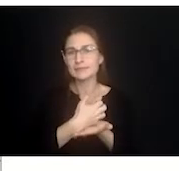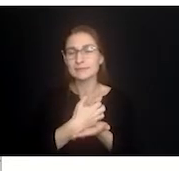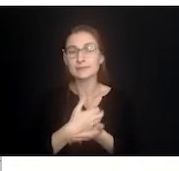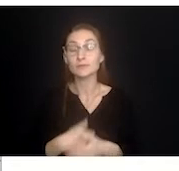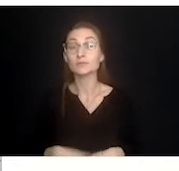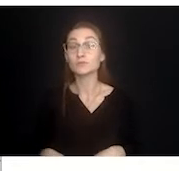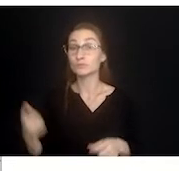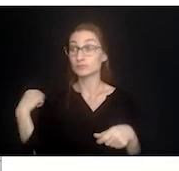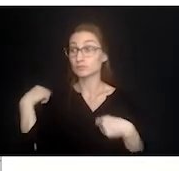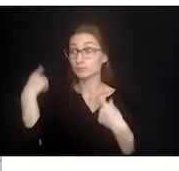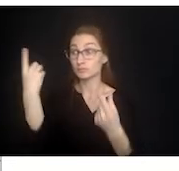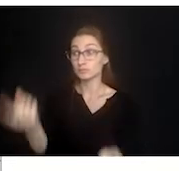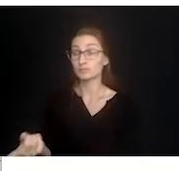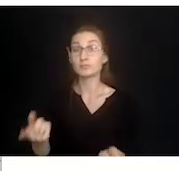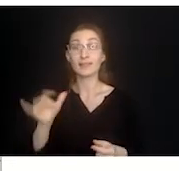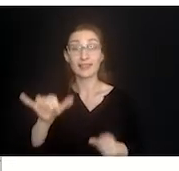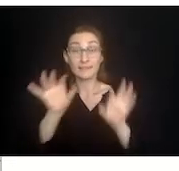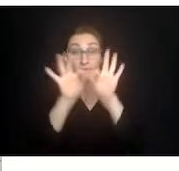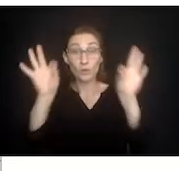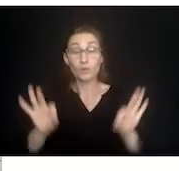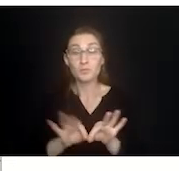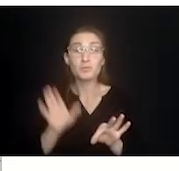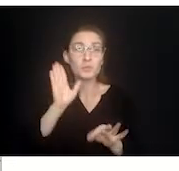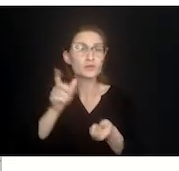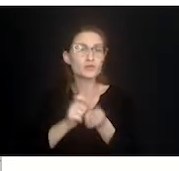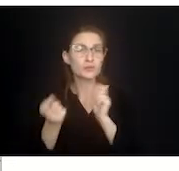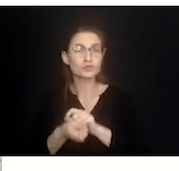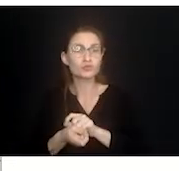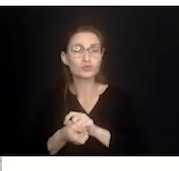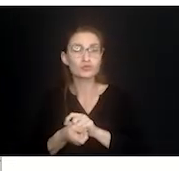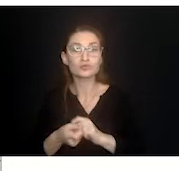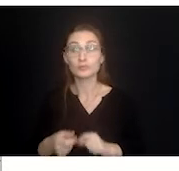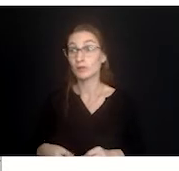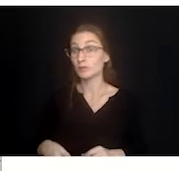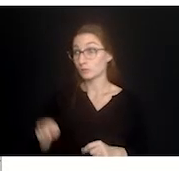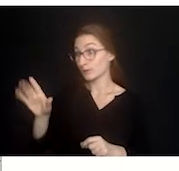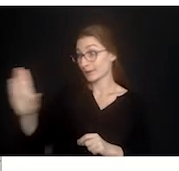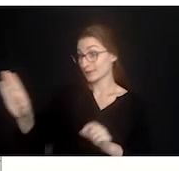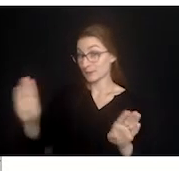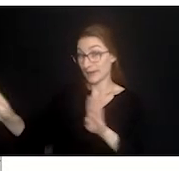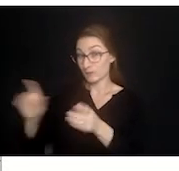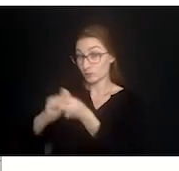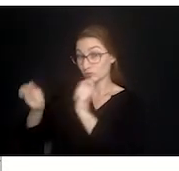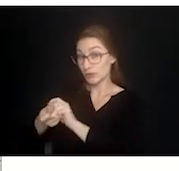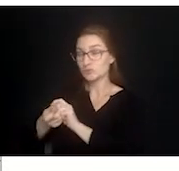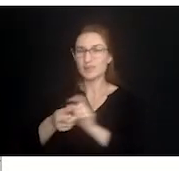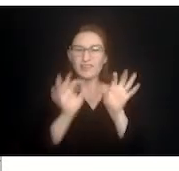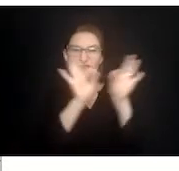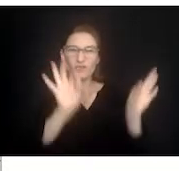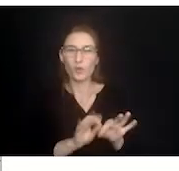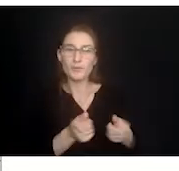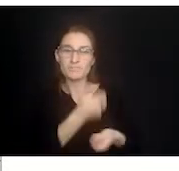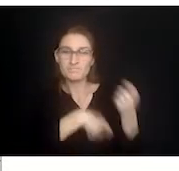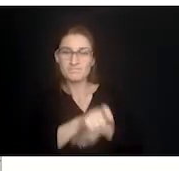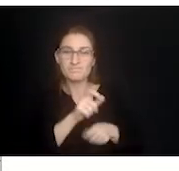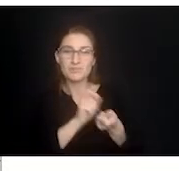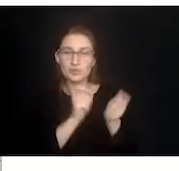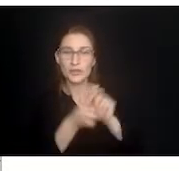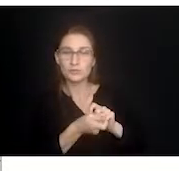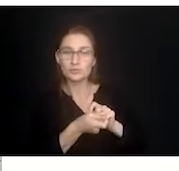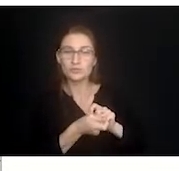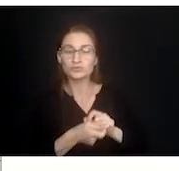collected. So over the years, our forms for data collection changed just as much as we expected Richie's behavior to